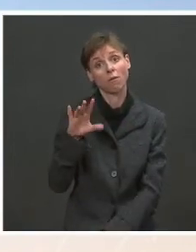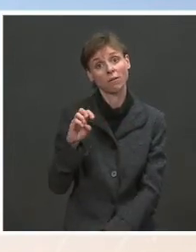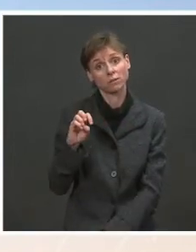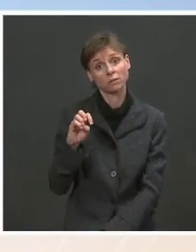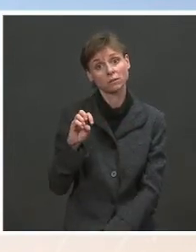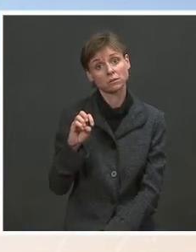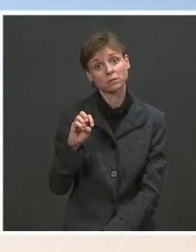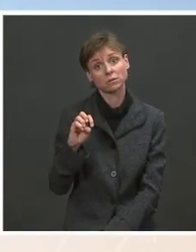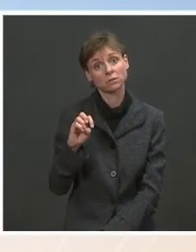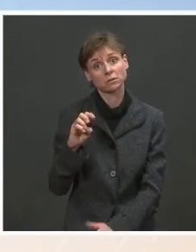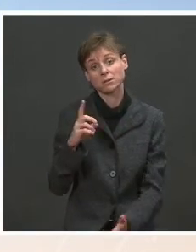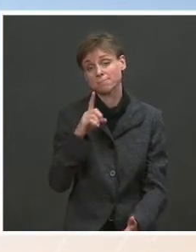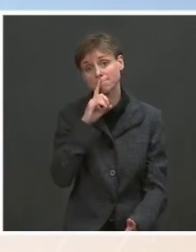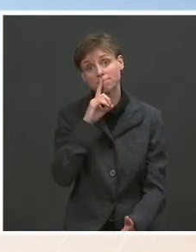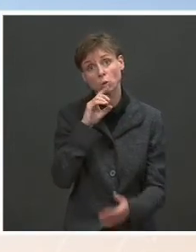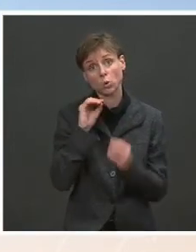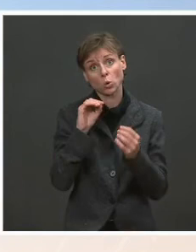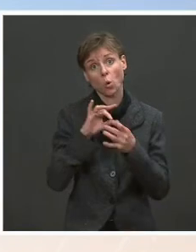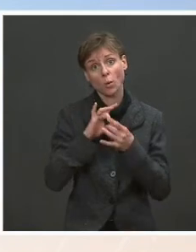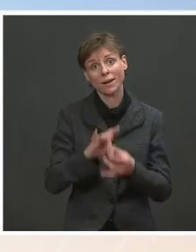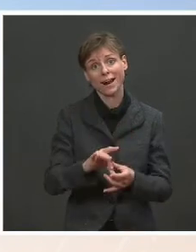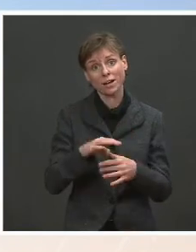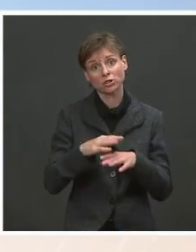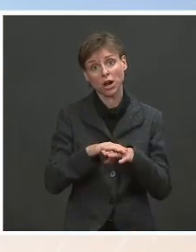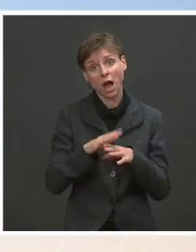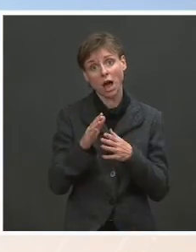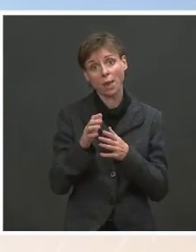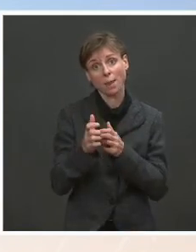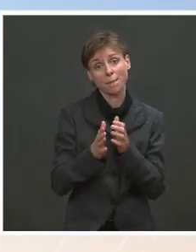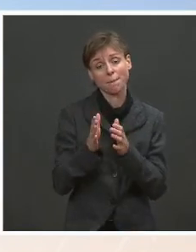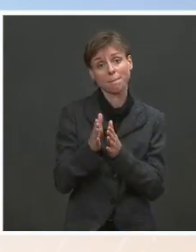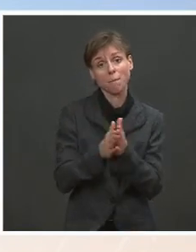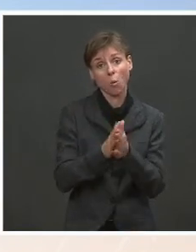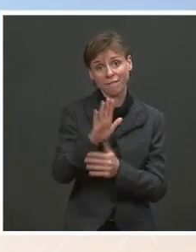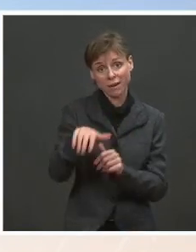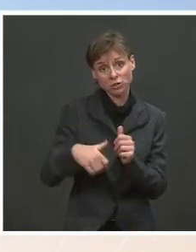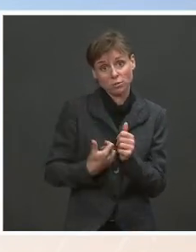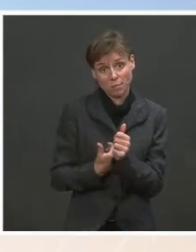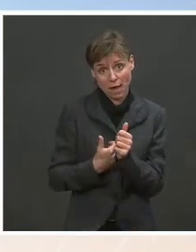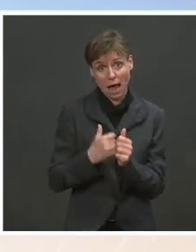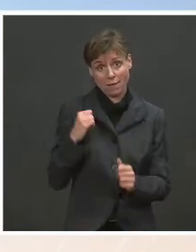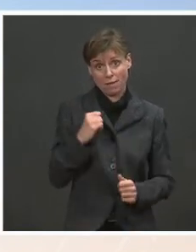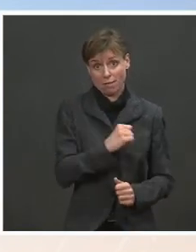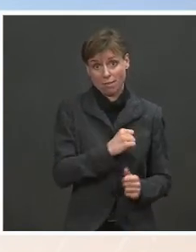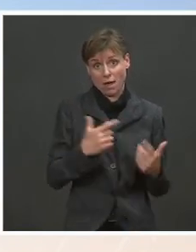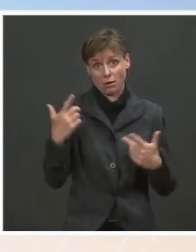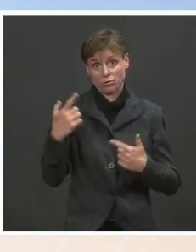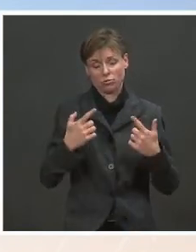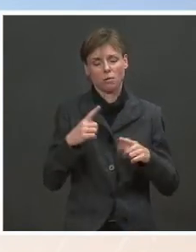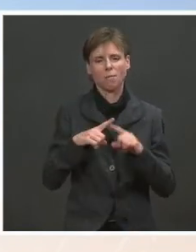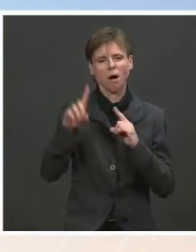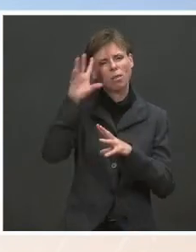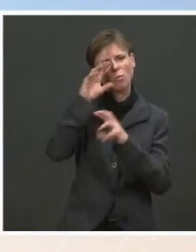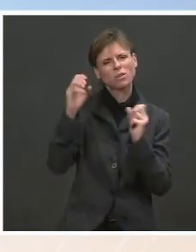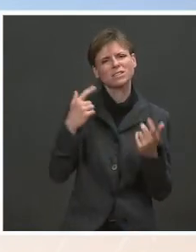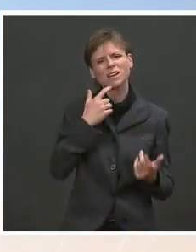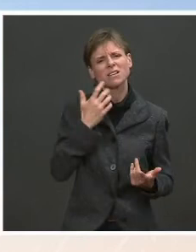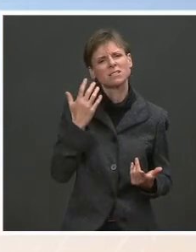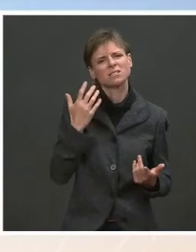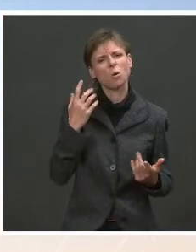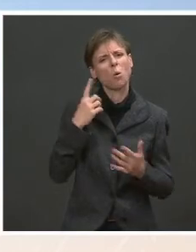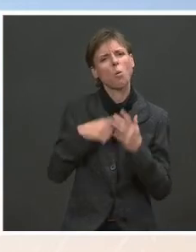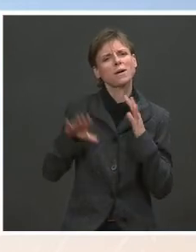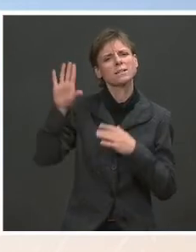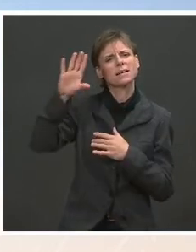on the motivation of the shooter in Atlanta. But to broaden it out, why does the president think attacks on Asian Americans are increasing in this